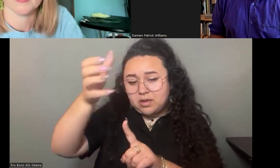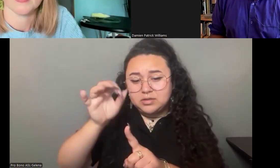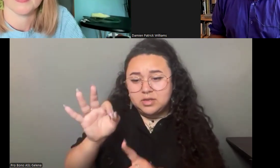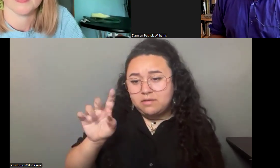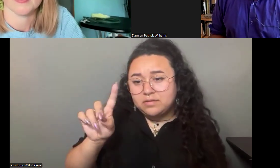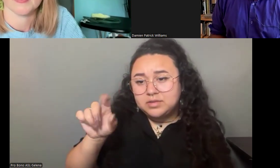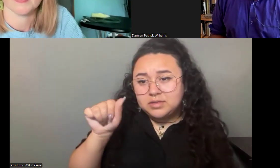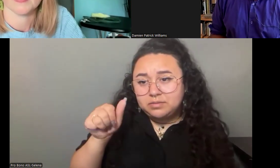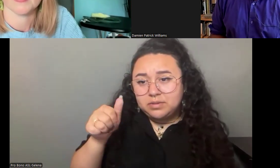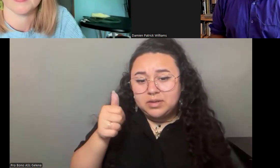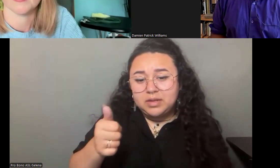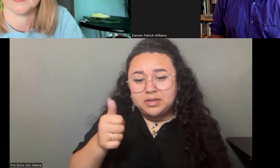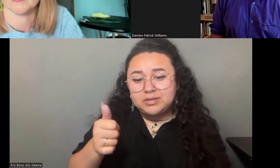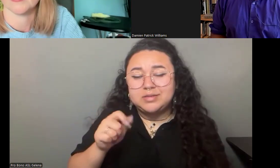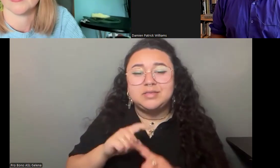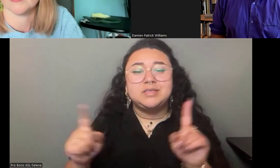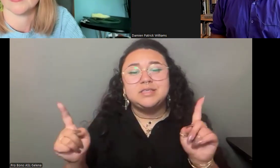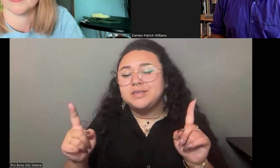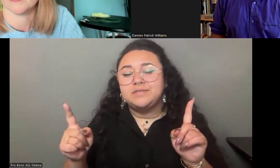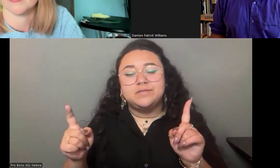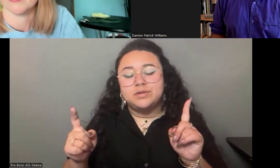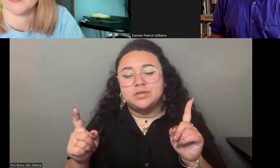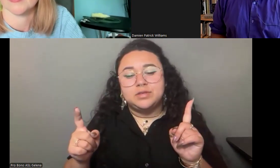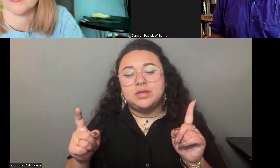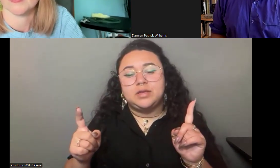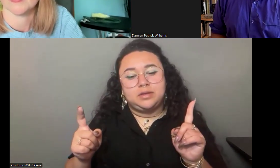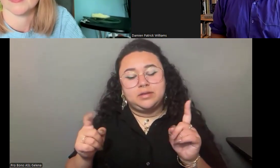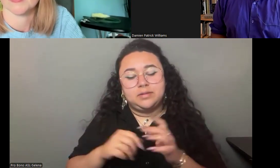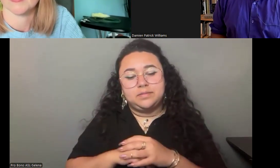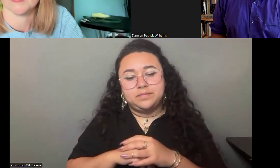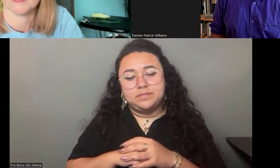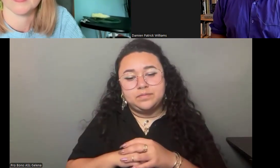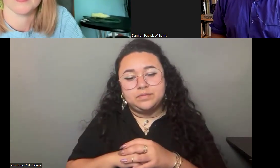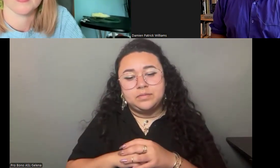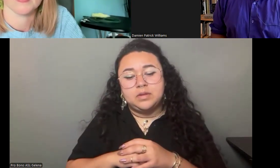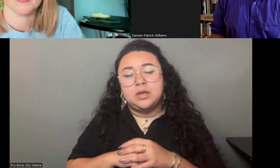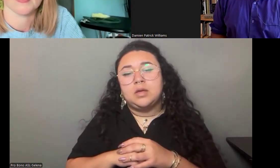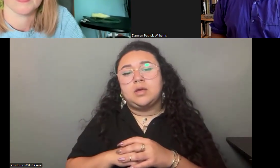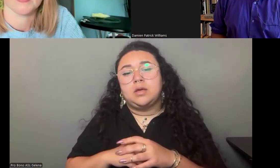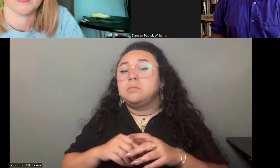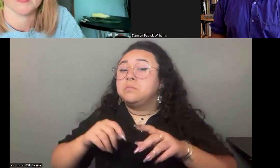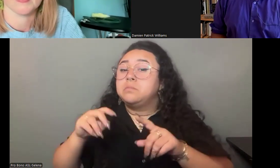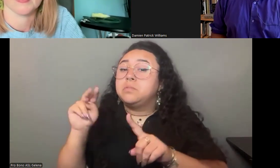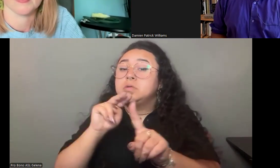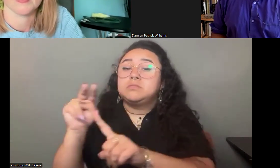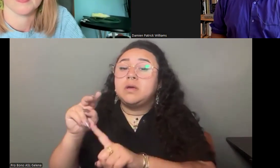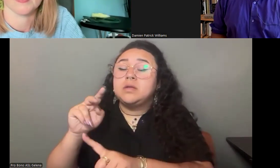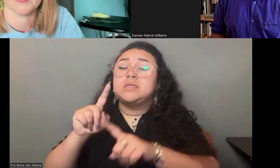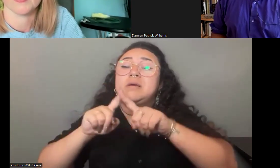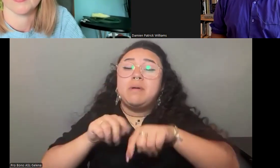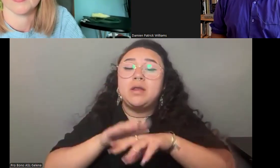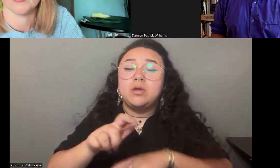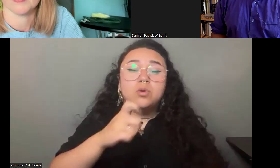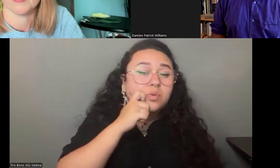being differently felt along racial, class, and gender lines.